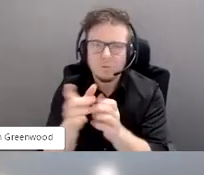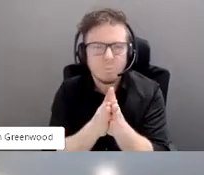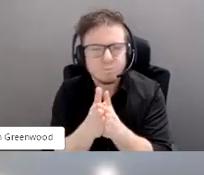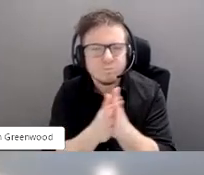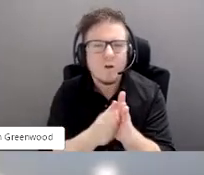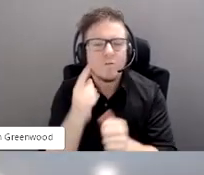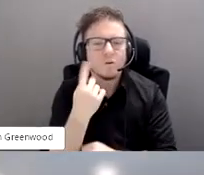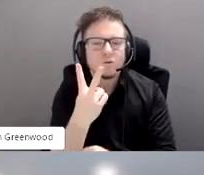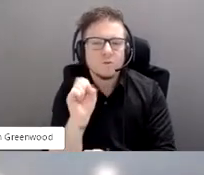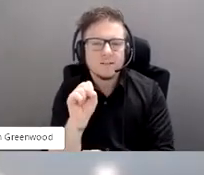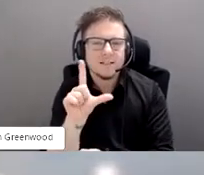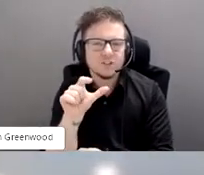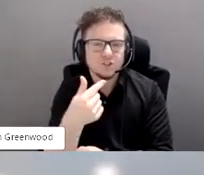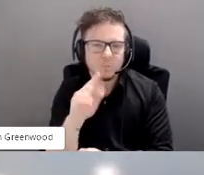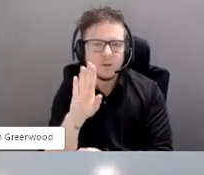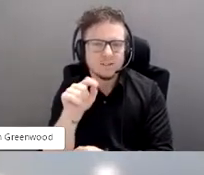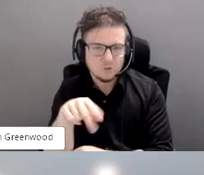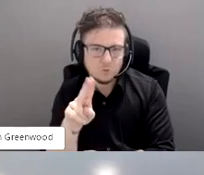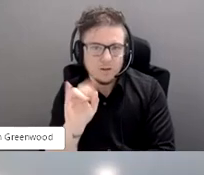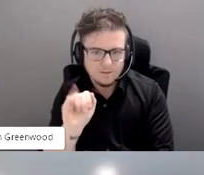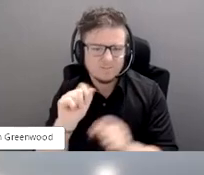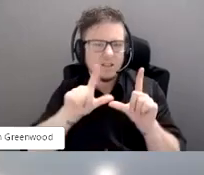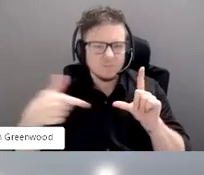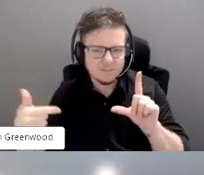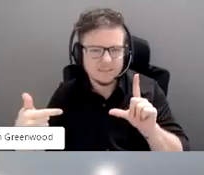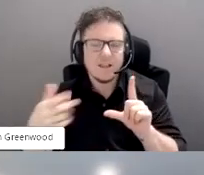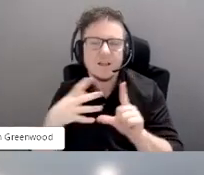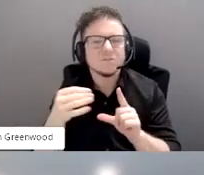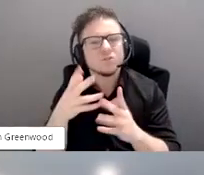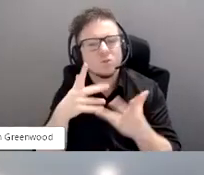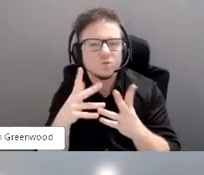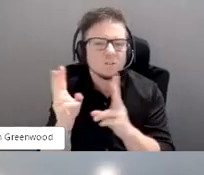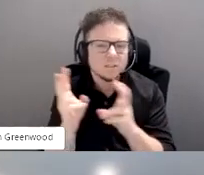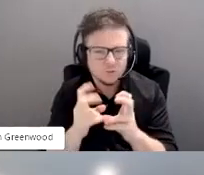2S LGBTQI and social issues.